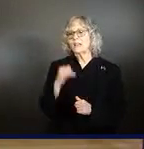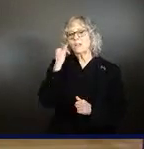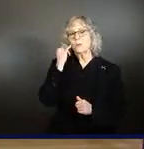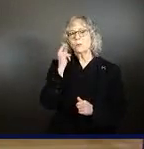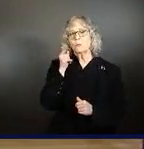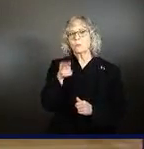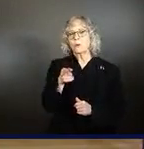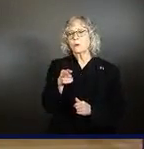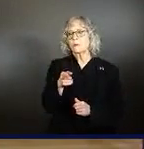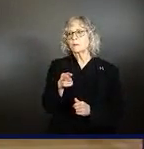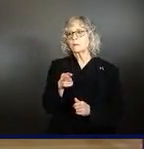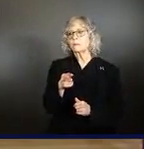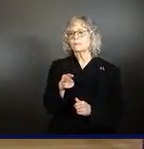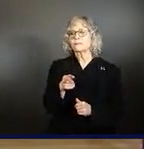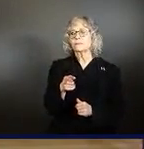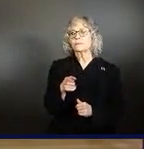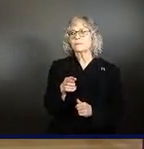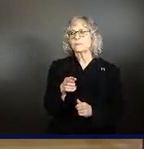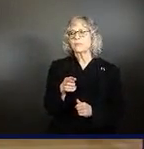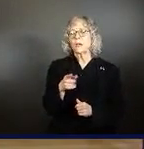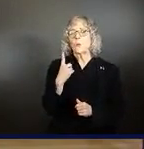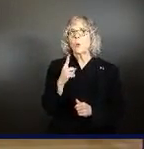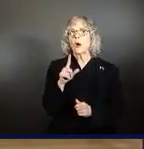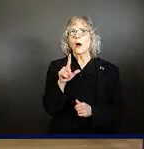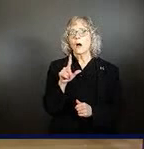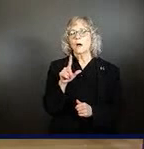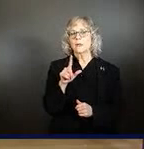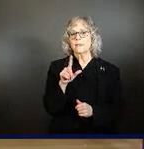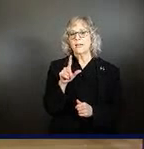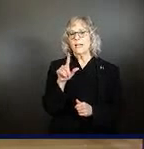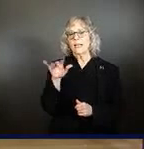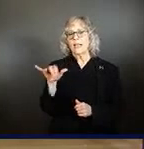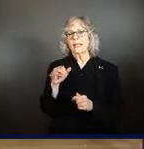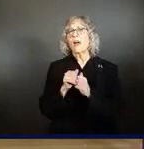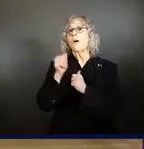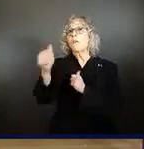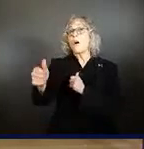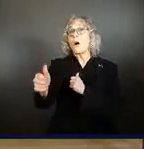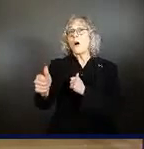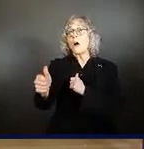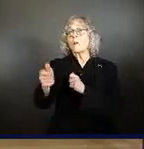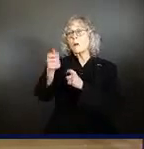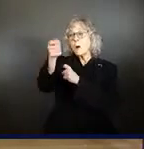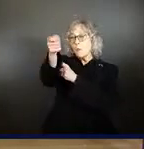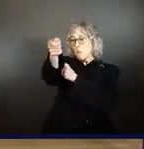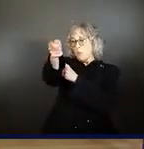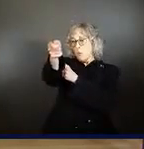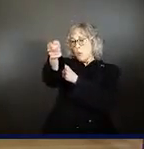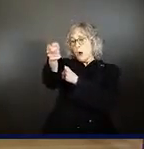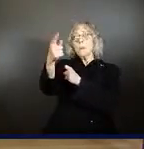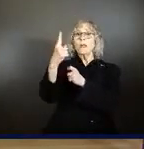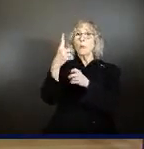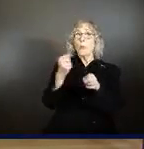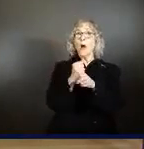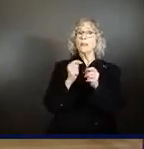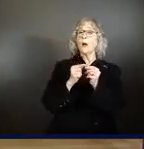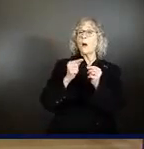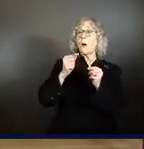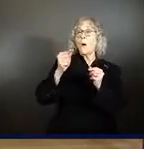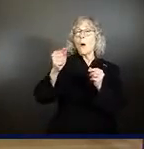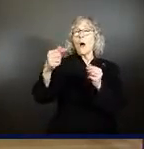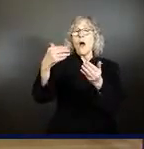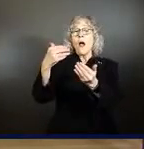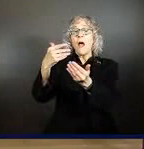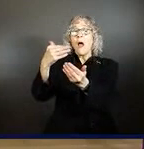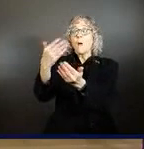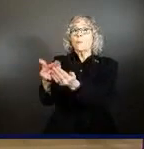pointer to an object that is 1 light year away, it will take 1 year for that ray of light to get there. So if you were